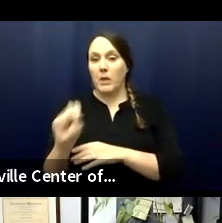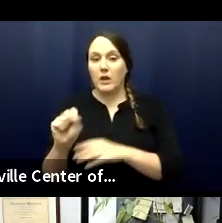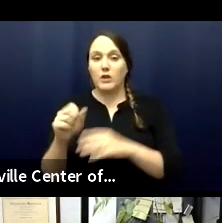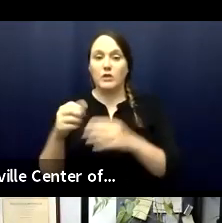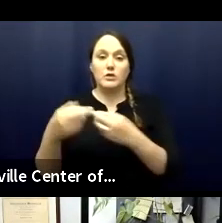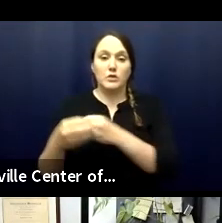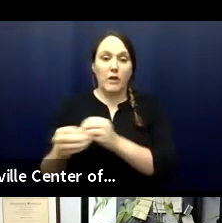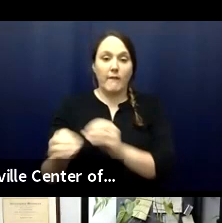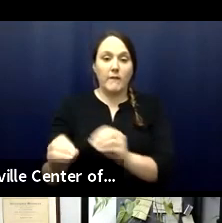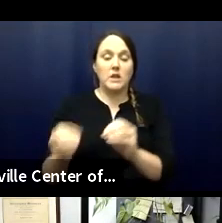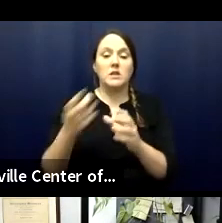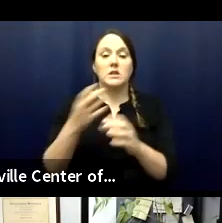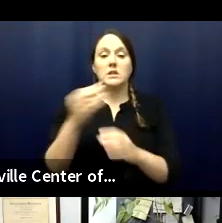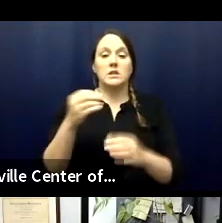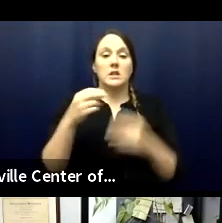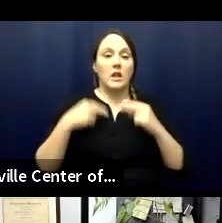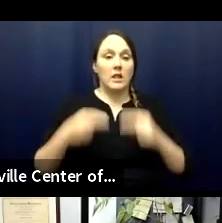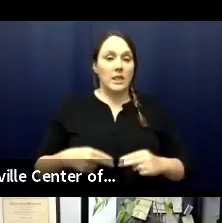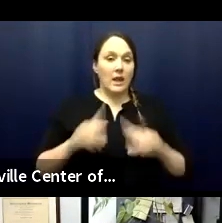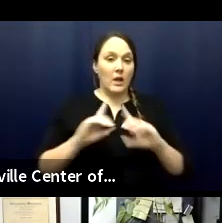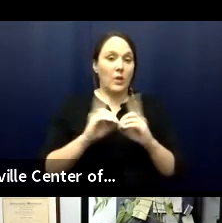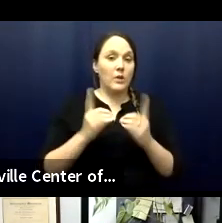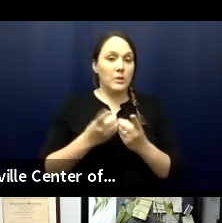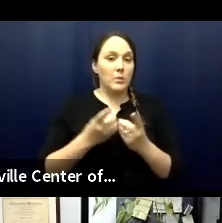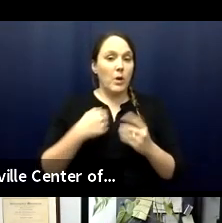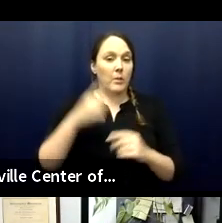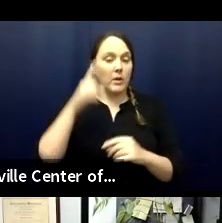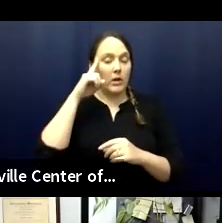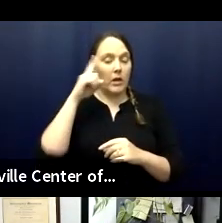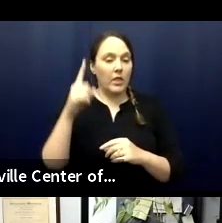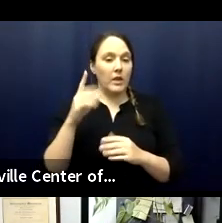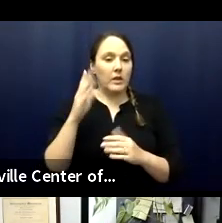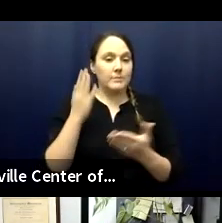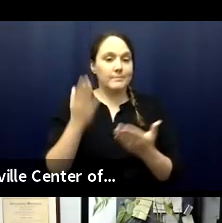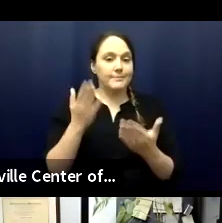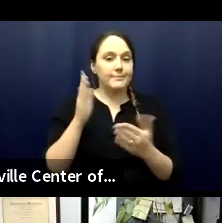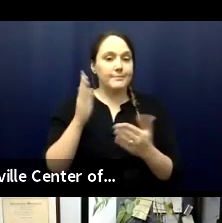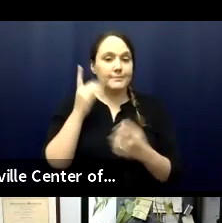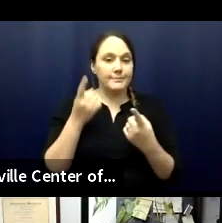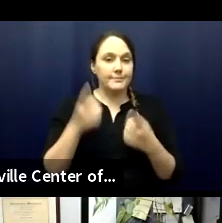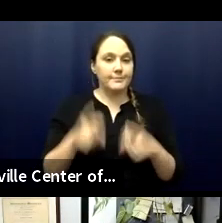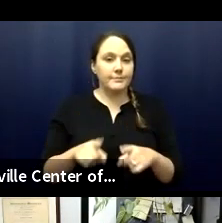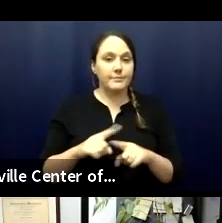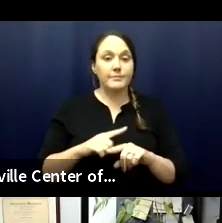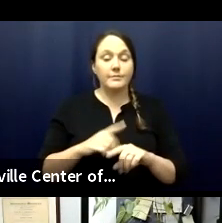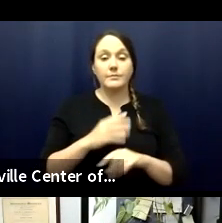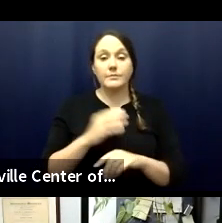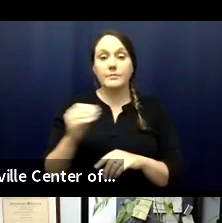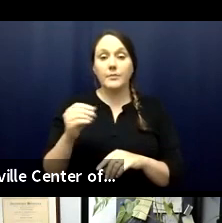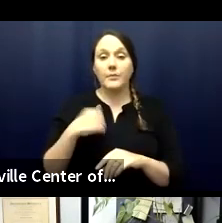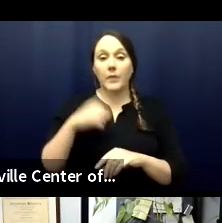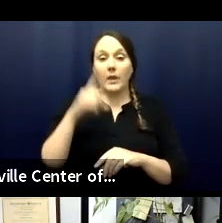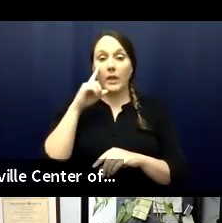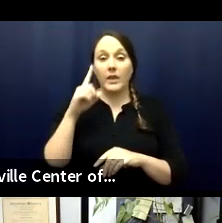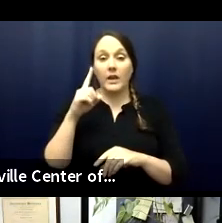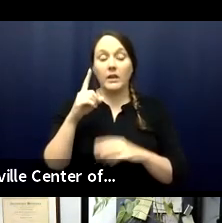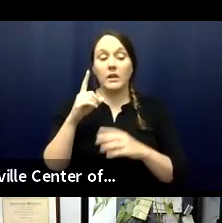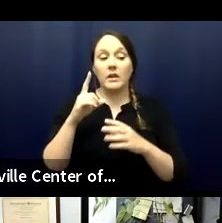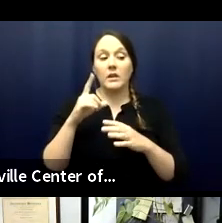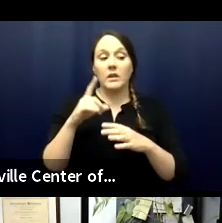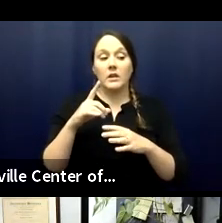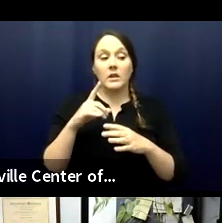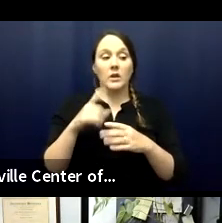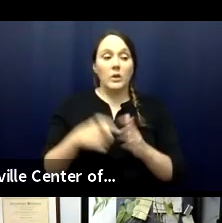department, I think is likely. And I think taking a